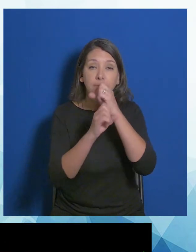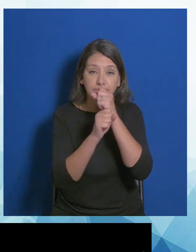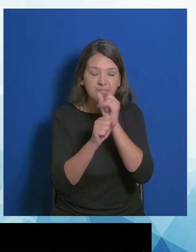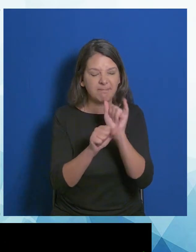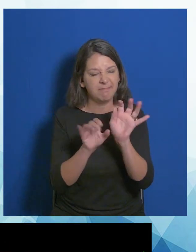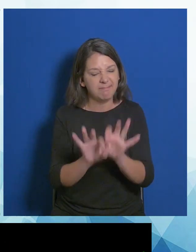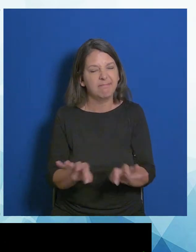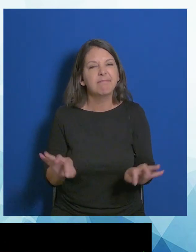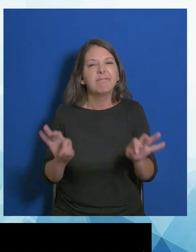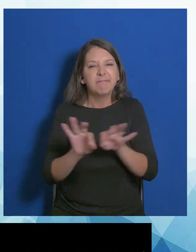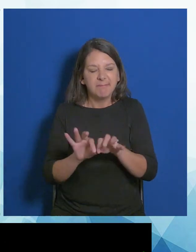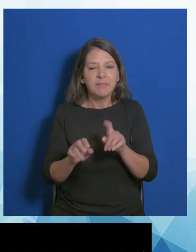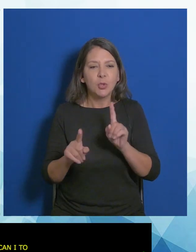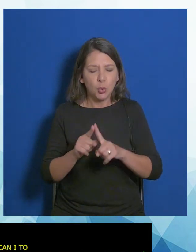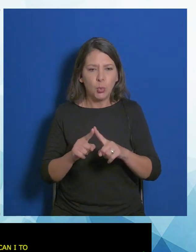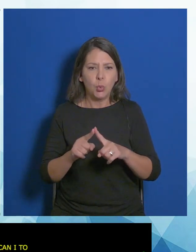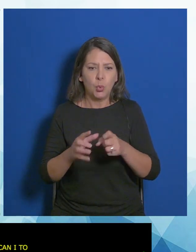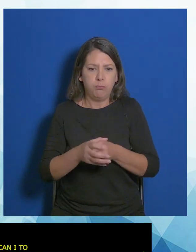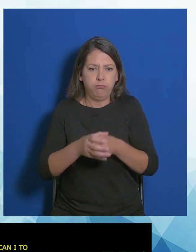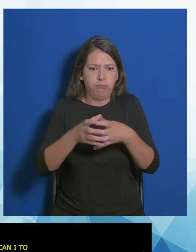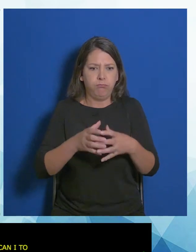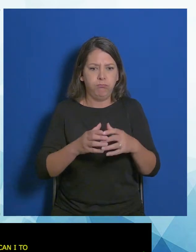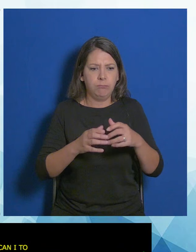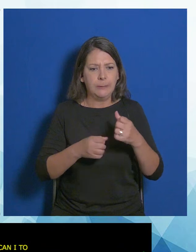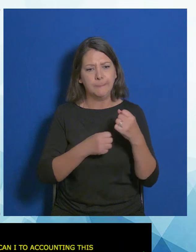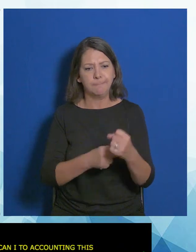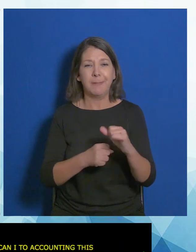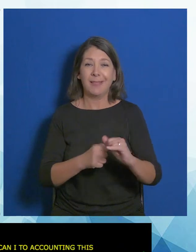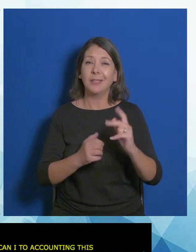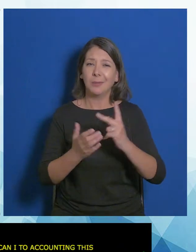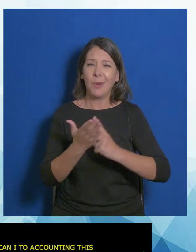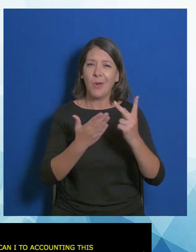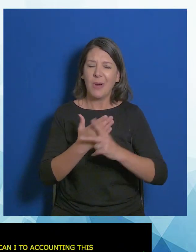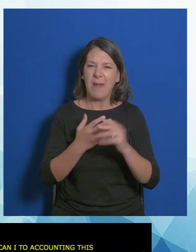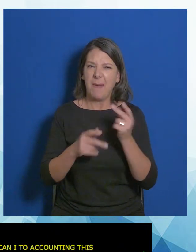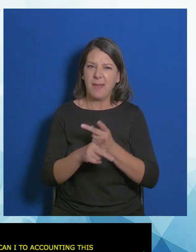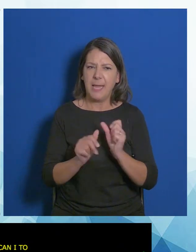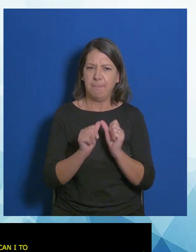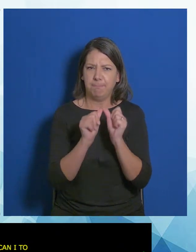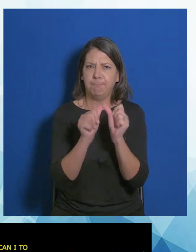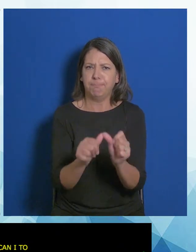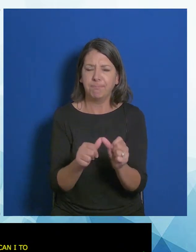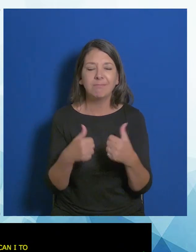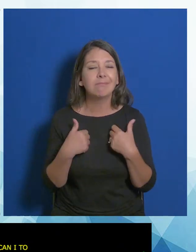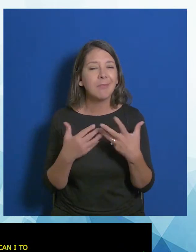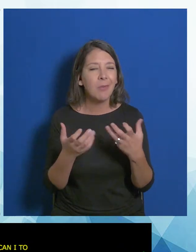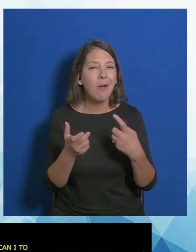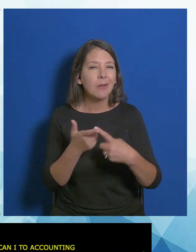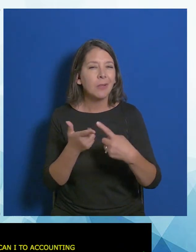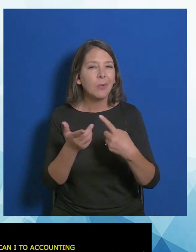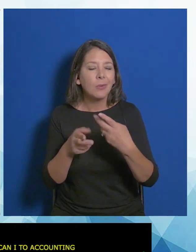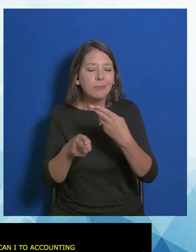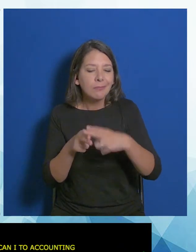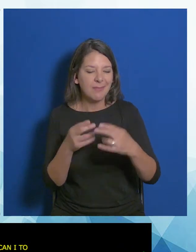this program and sustaining it. And so I want to take just a few minutes to talk about